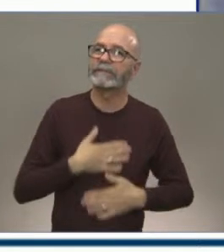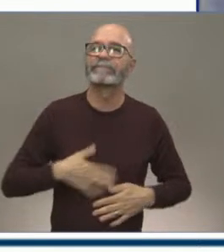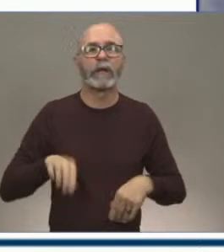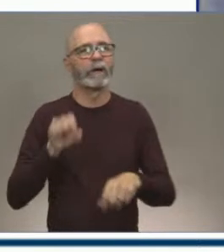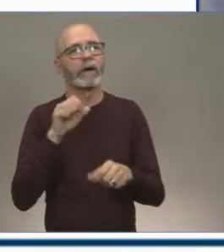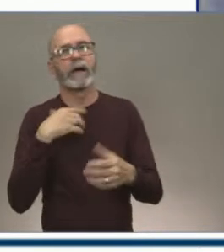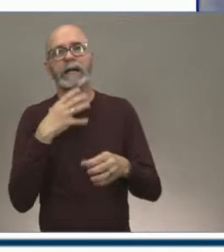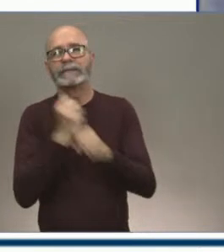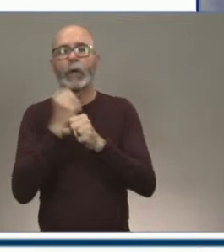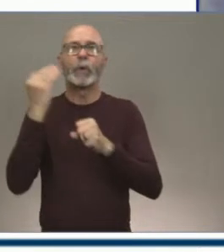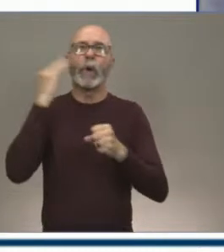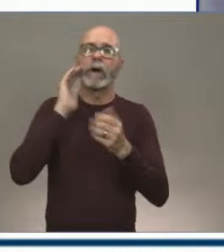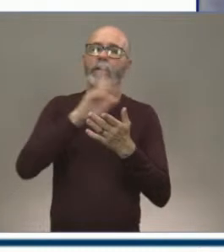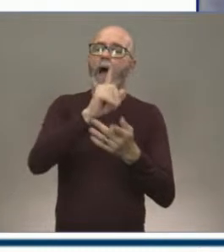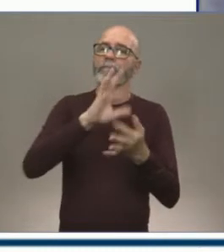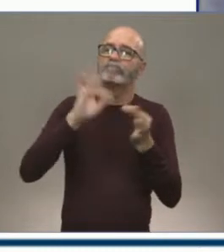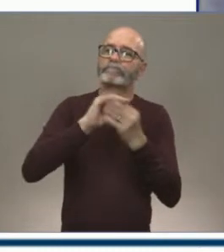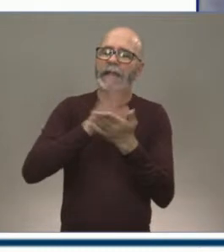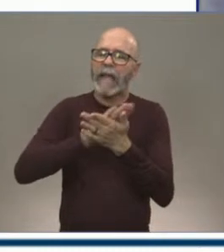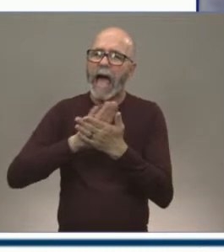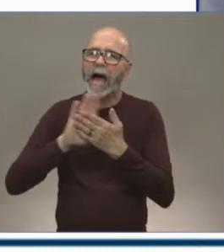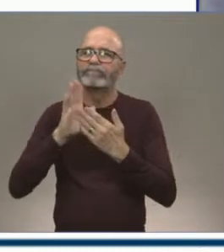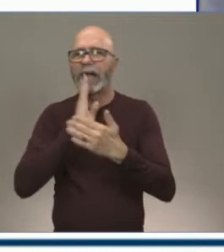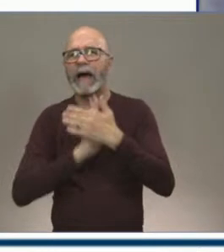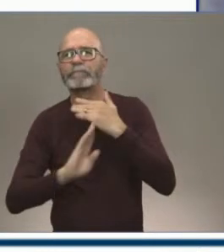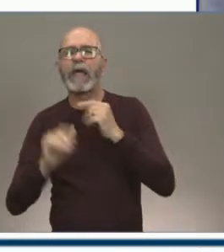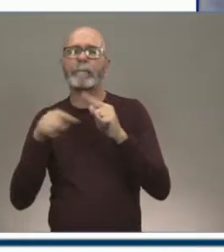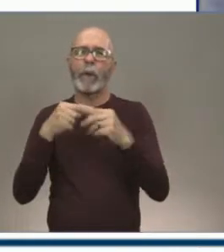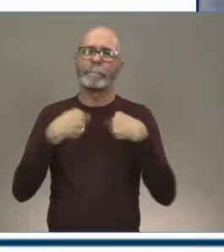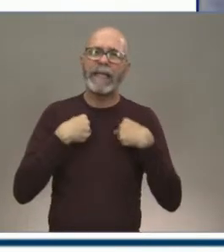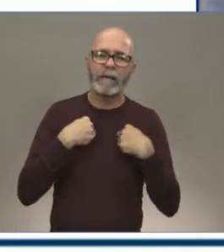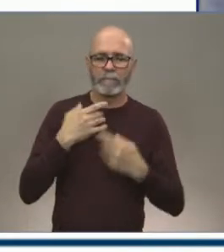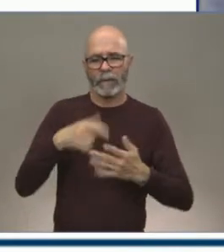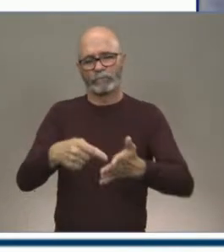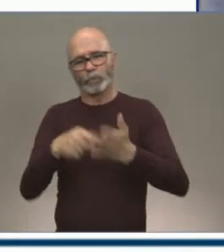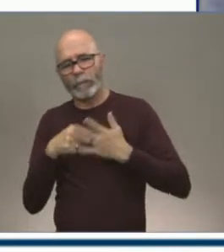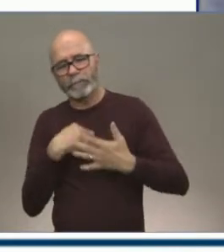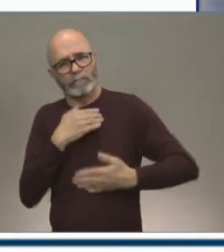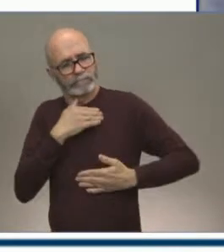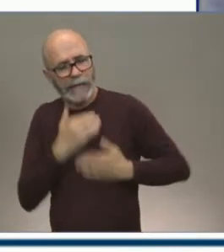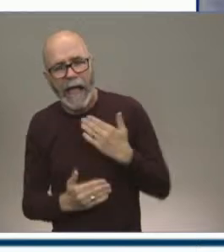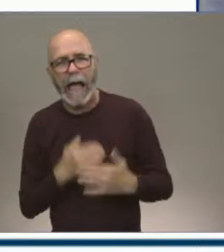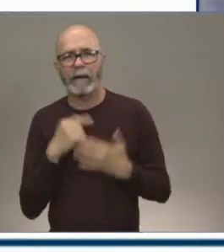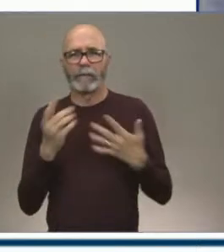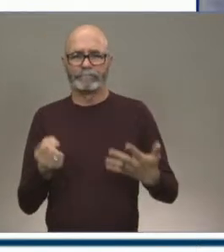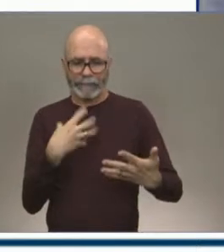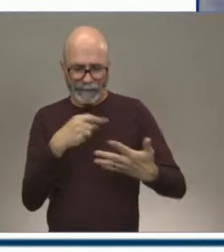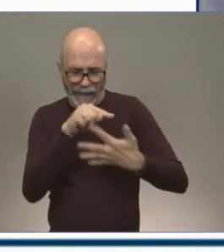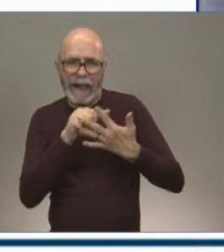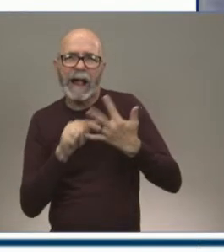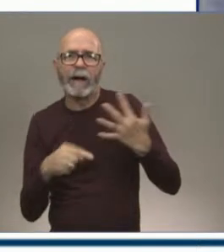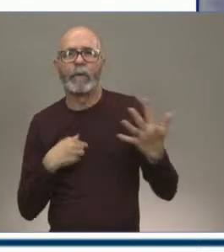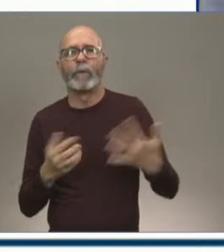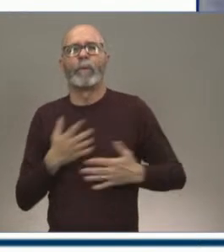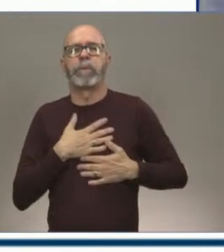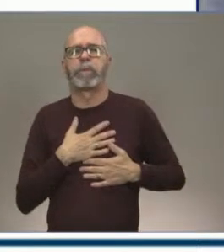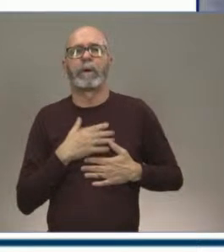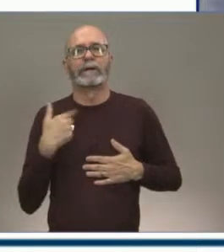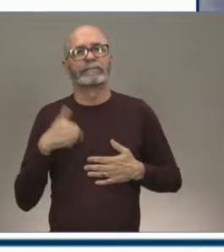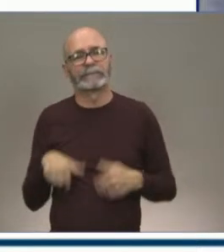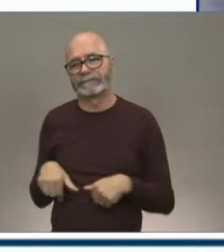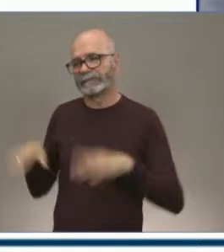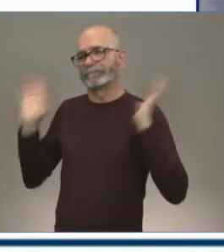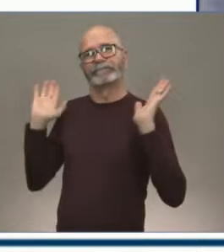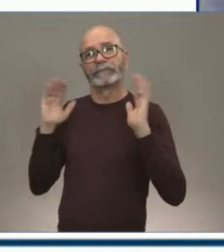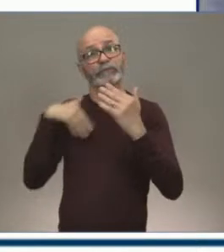and I appreciate the kindness that you've shown me. And I know that when I end my day, you go home to